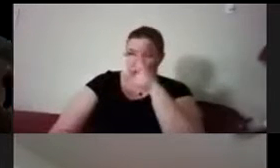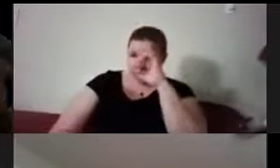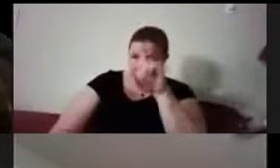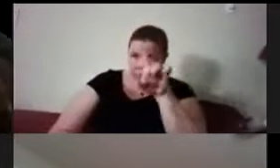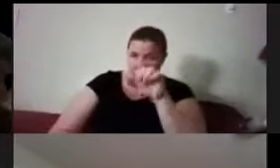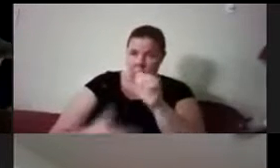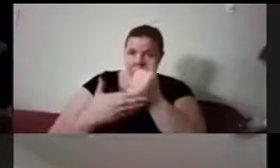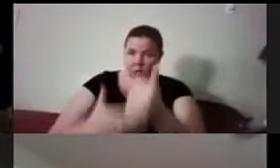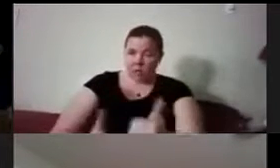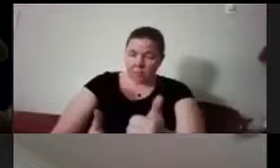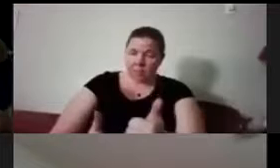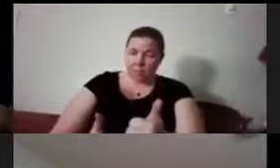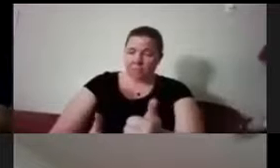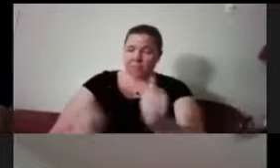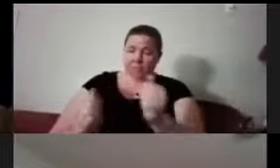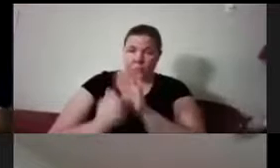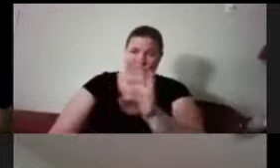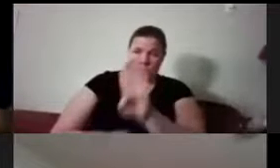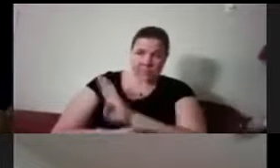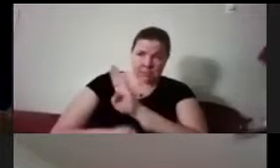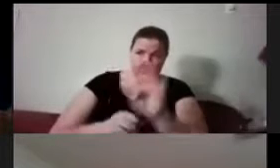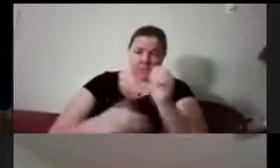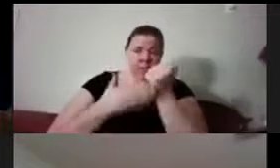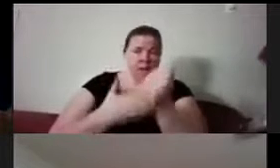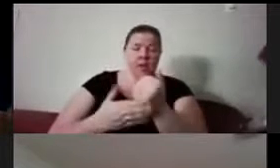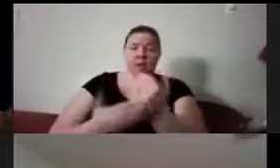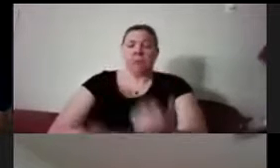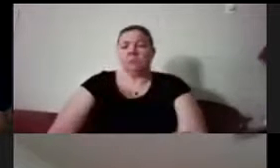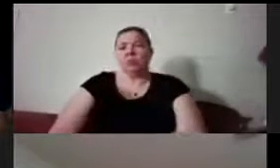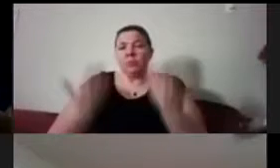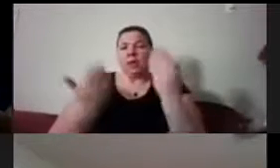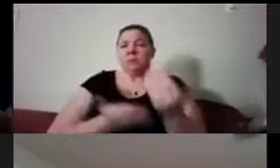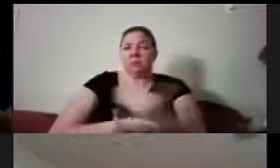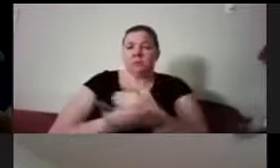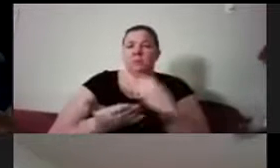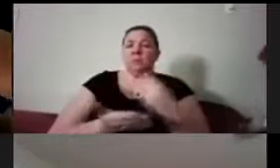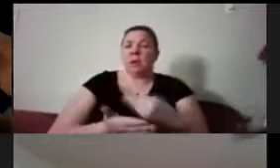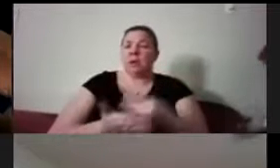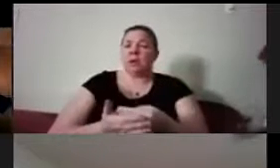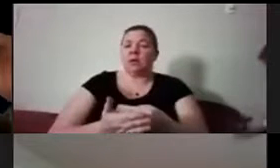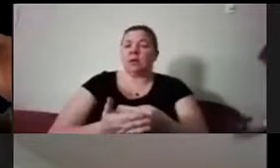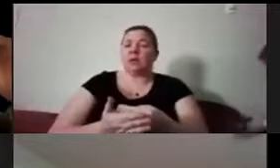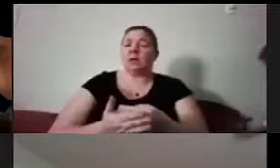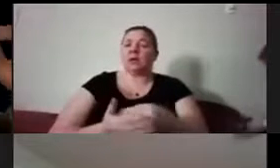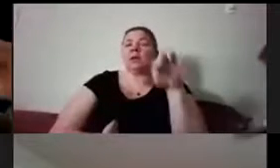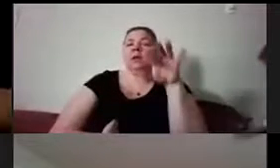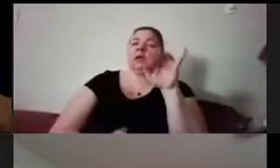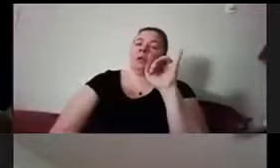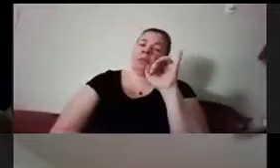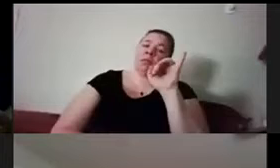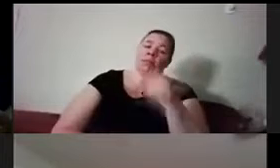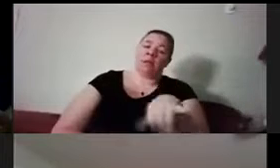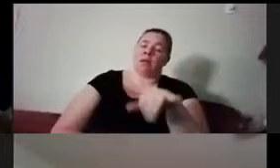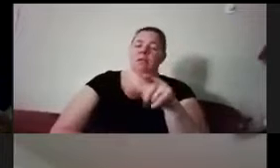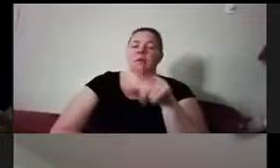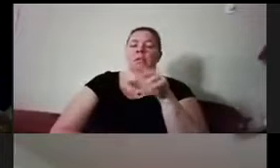help with your business, to help raise funds, whether it's crowdfunding, fundraising, what have you,